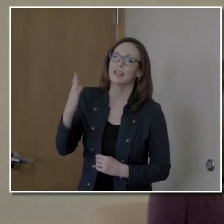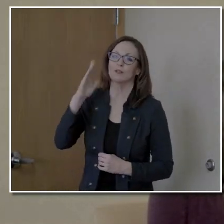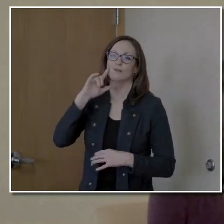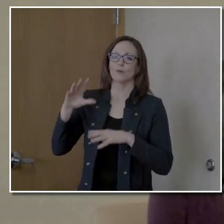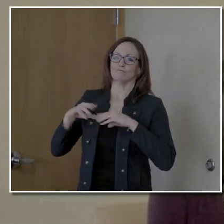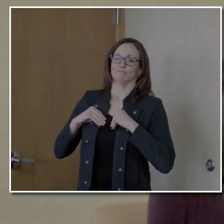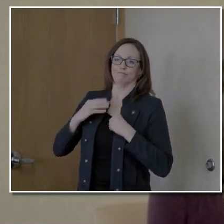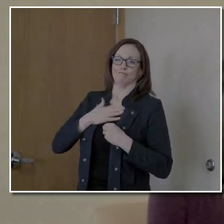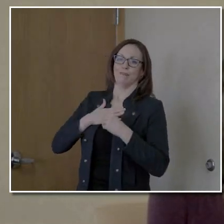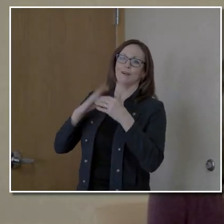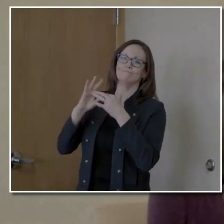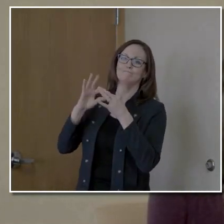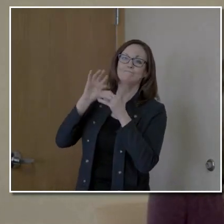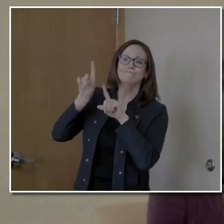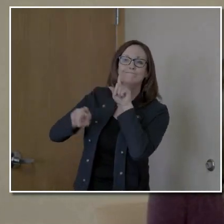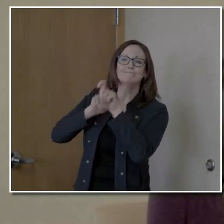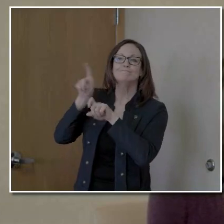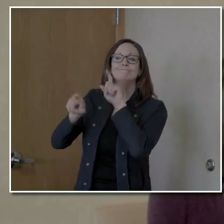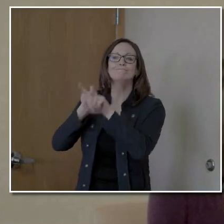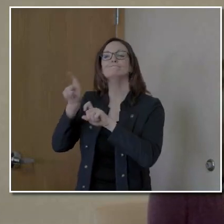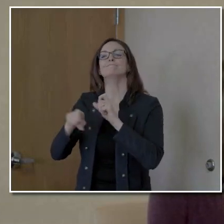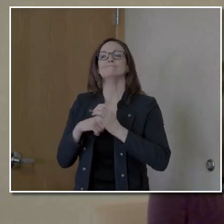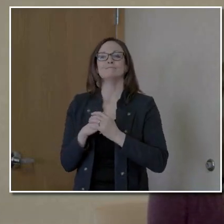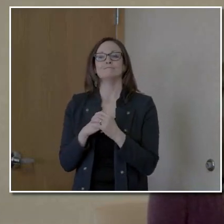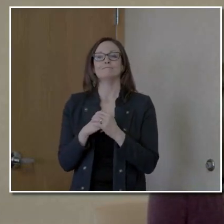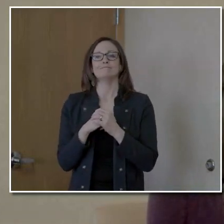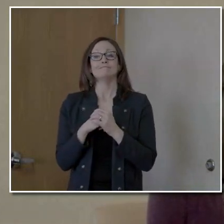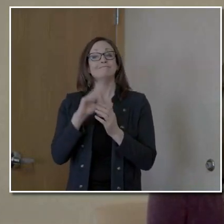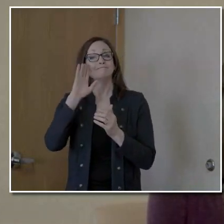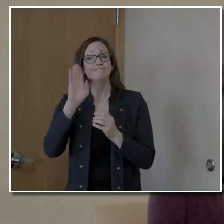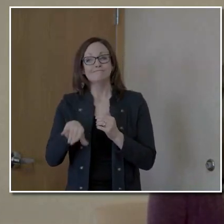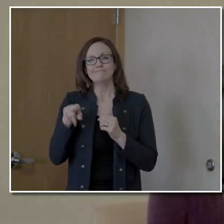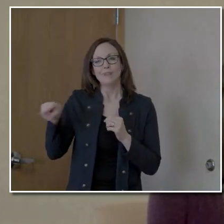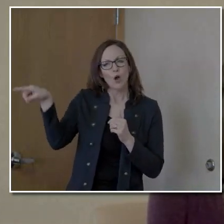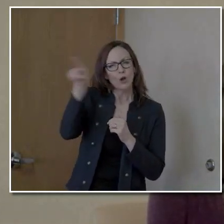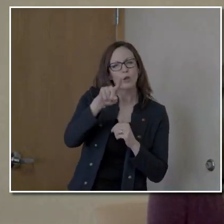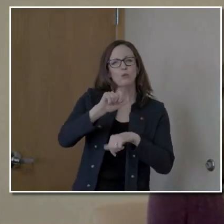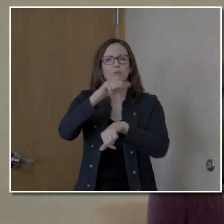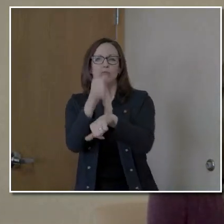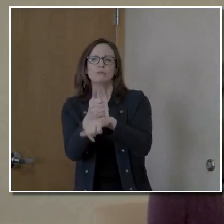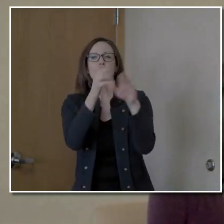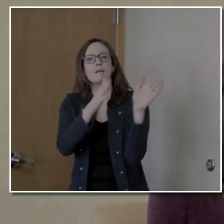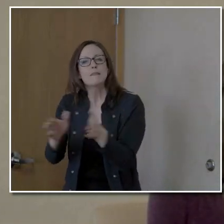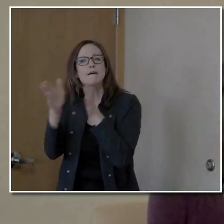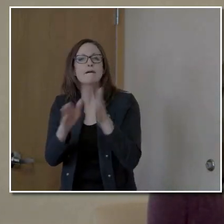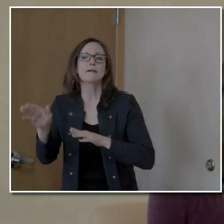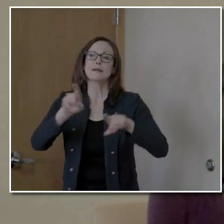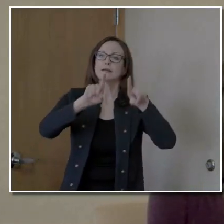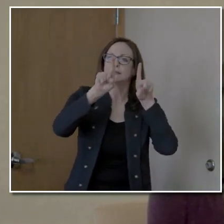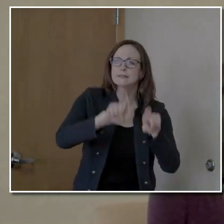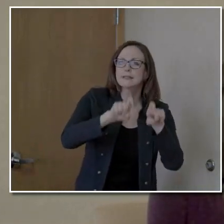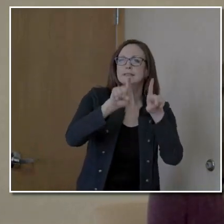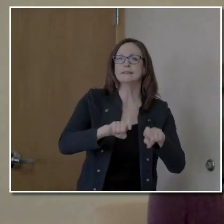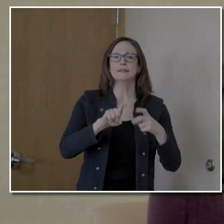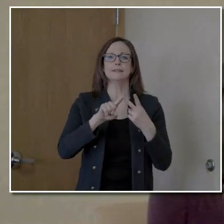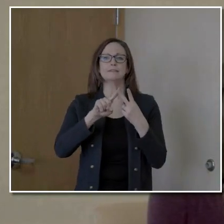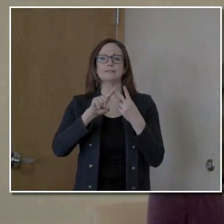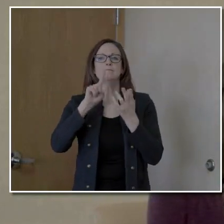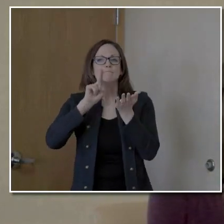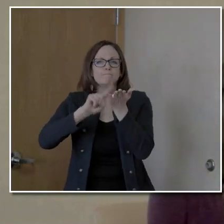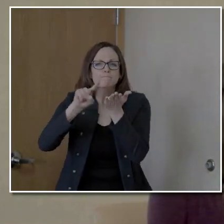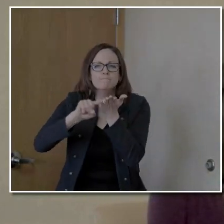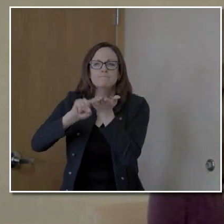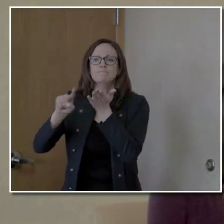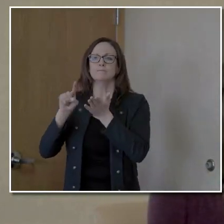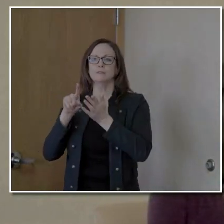regarding testing and contact tracing, I'm curious if the National Guard is preparing to utilize more citizen soldiers